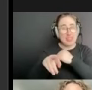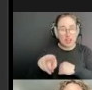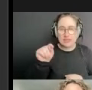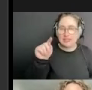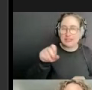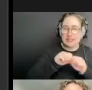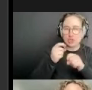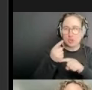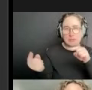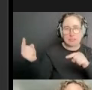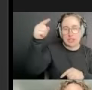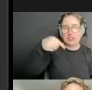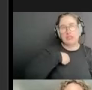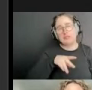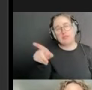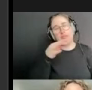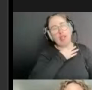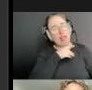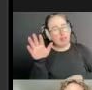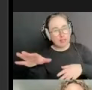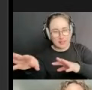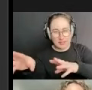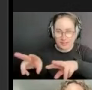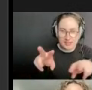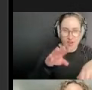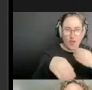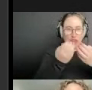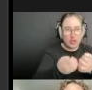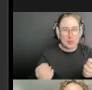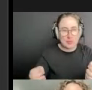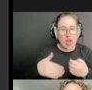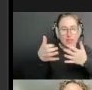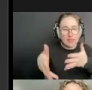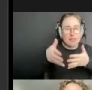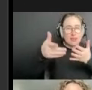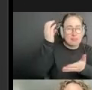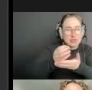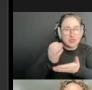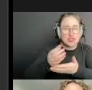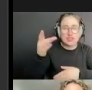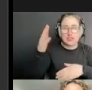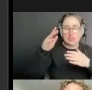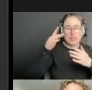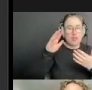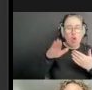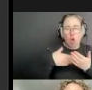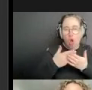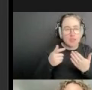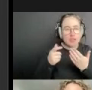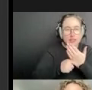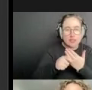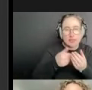was upstairs. I went in and he had left all of the equipment, all the pictures, all the photos, all the negatives to the